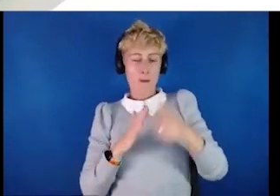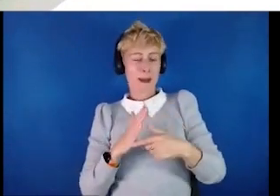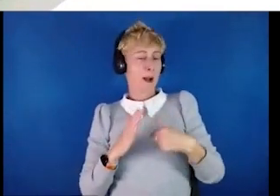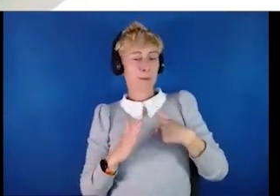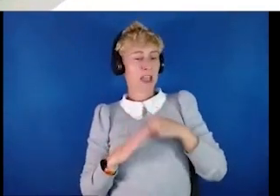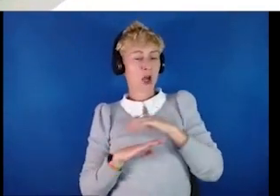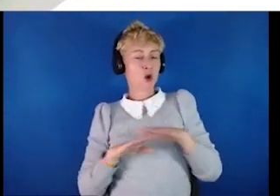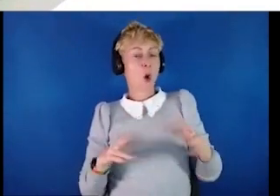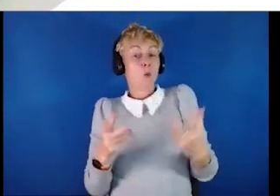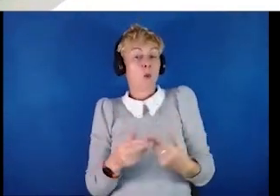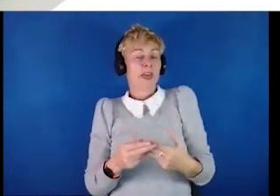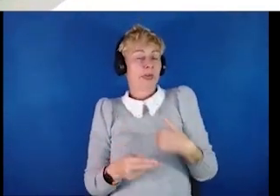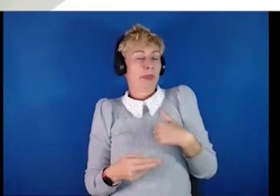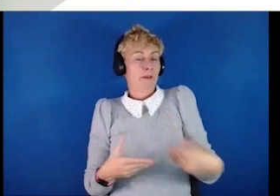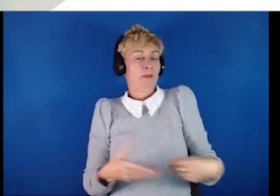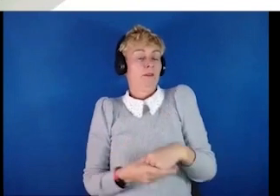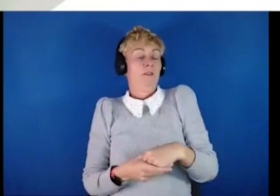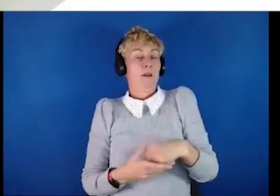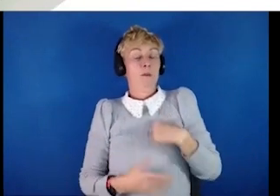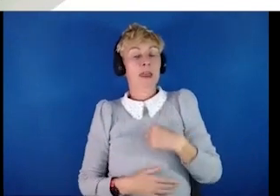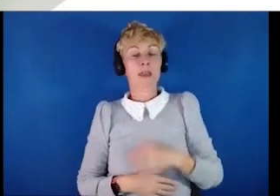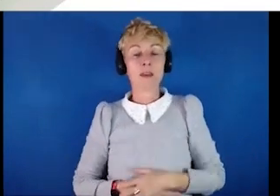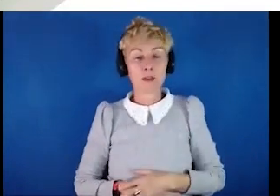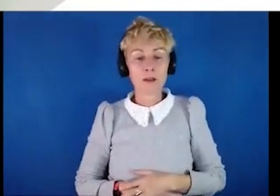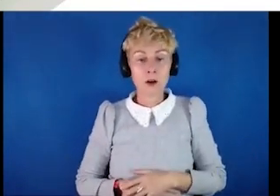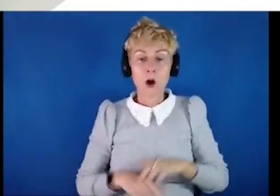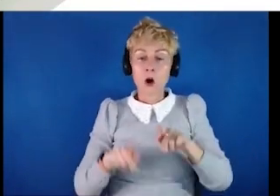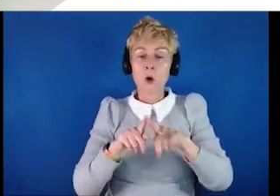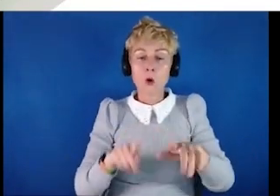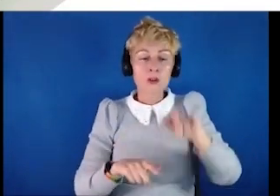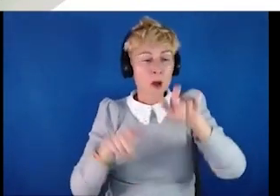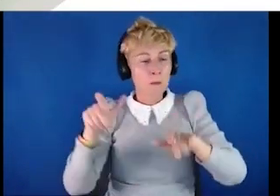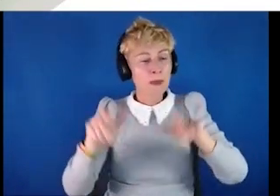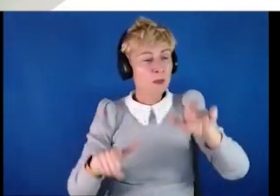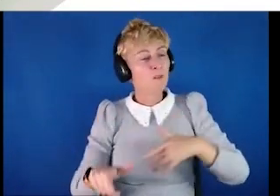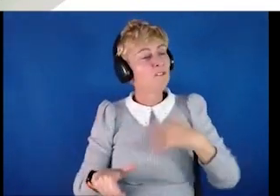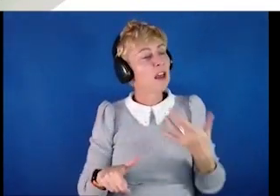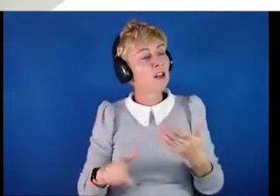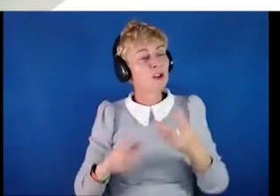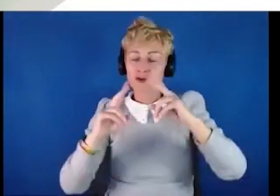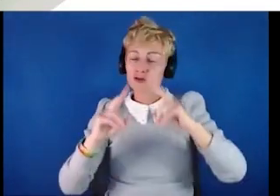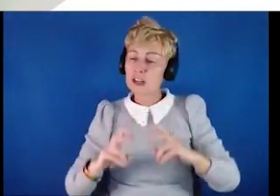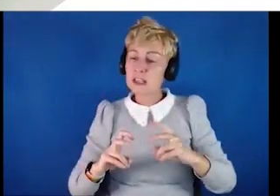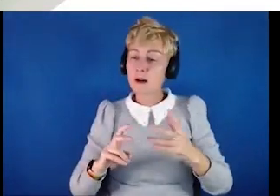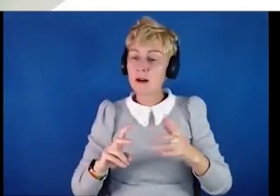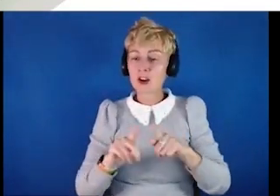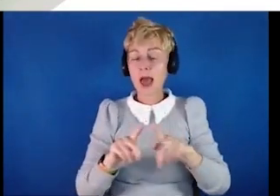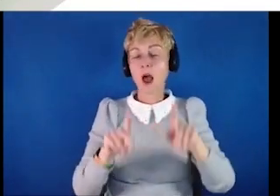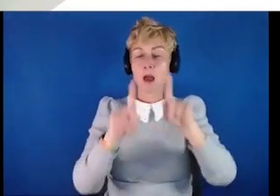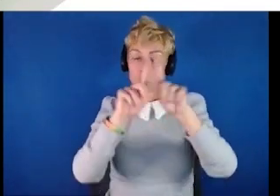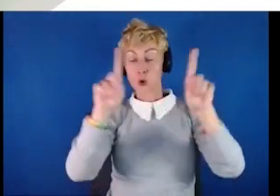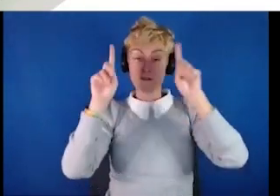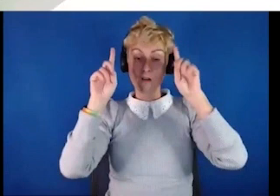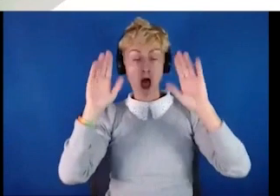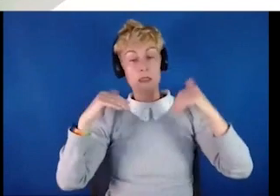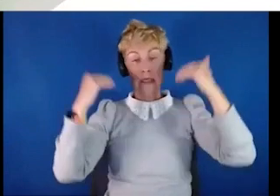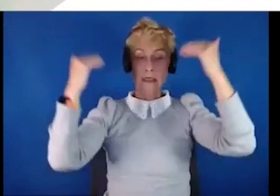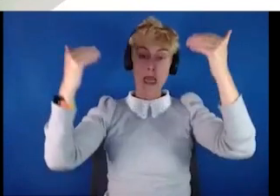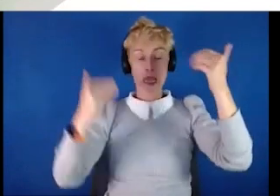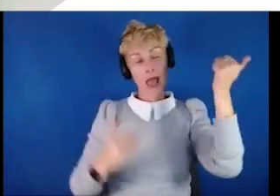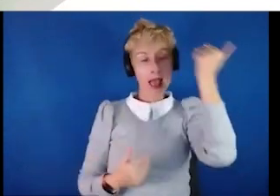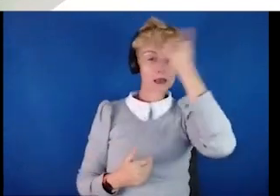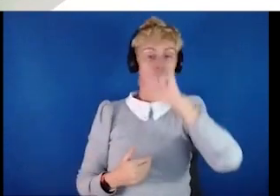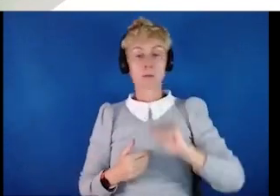often get a sense that people also associate research with universities where quote unquote